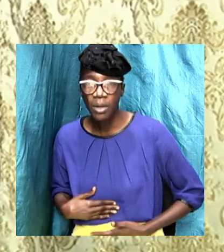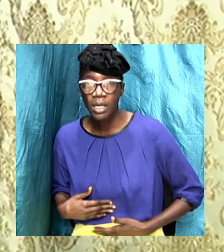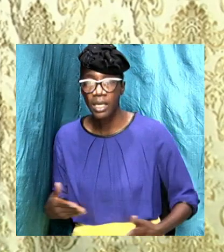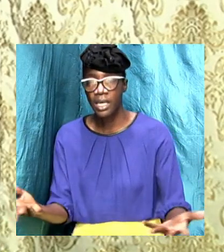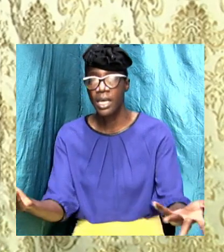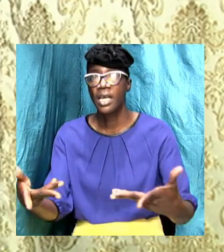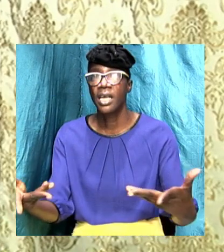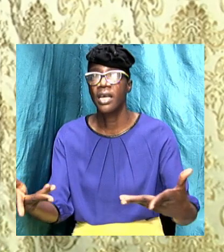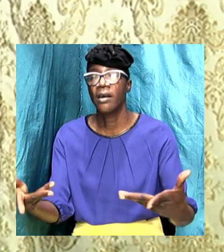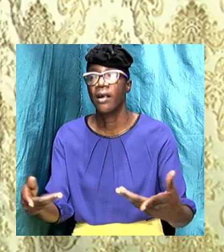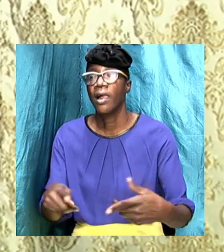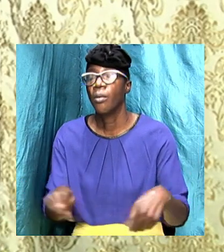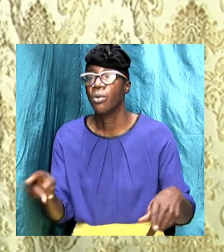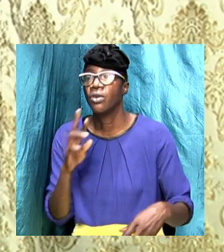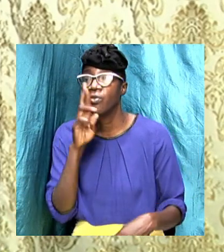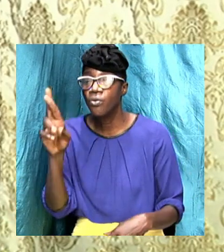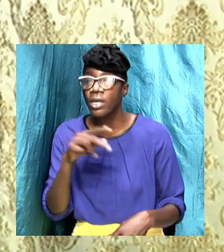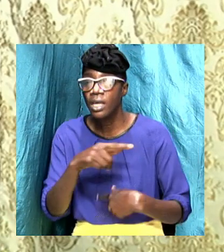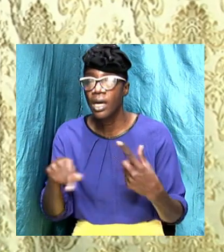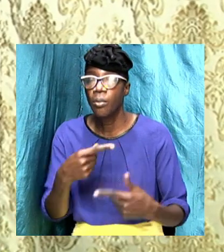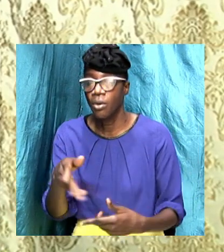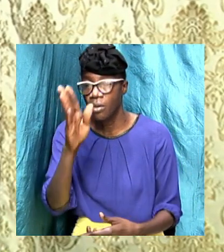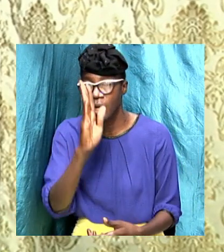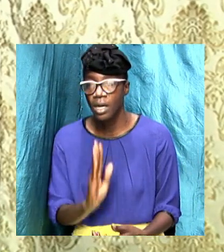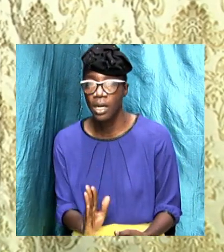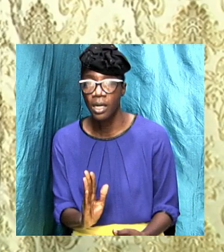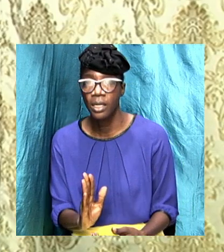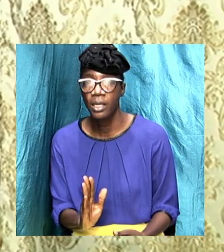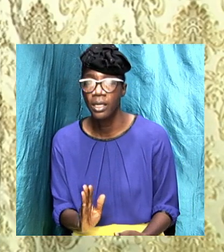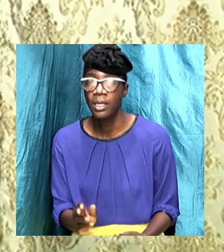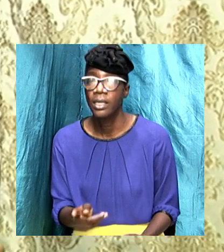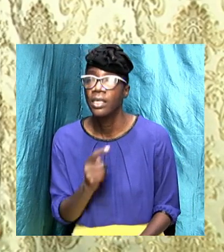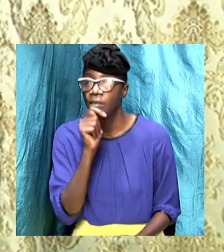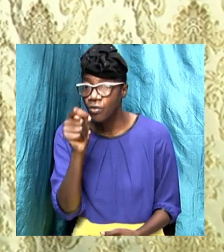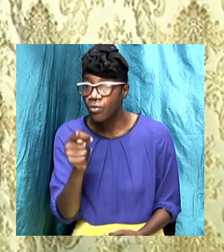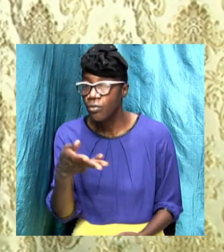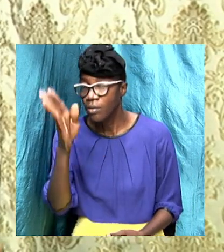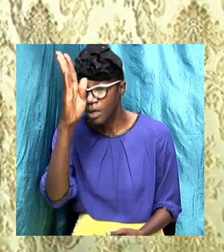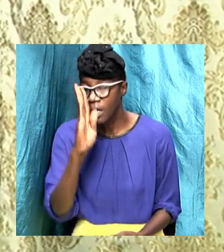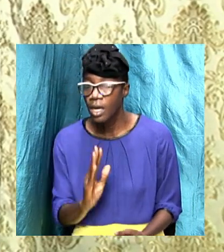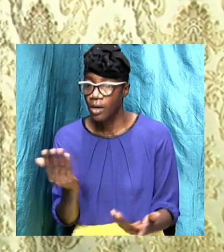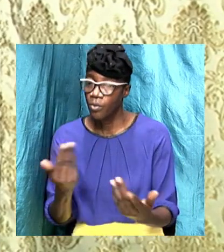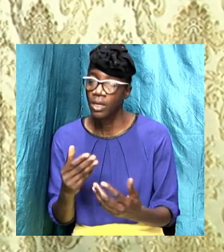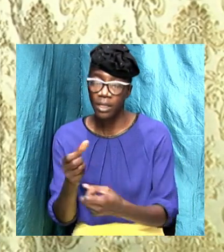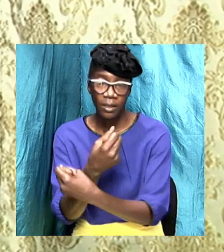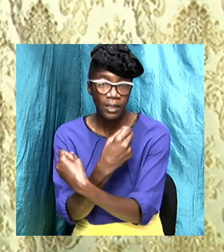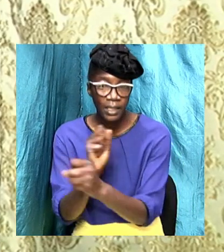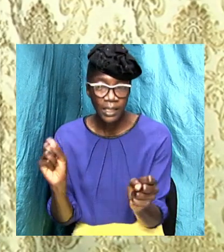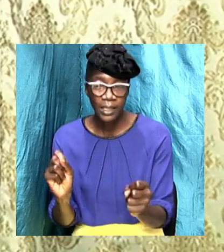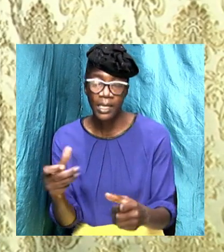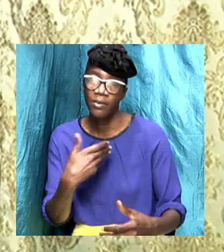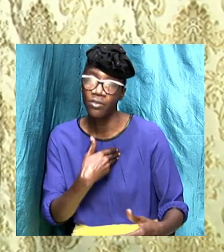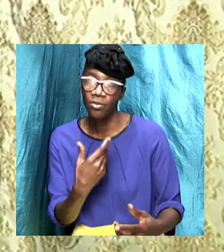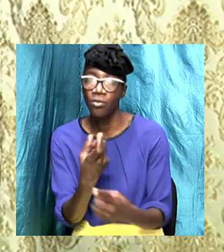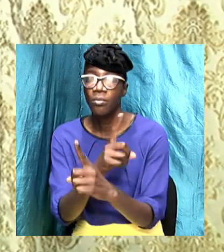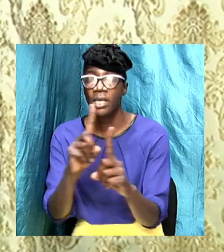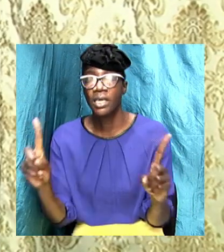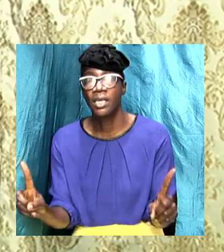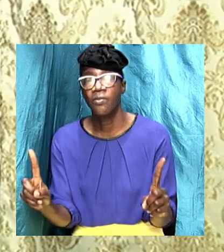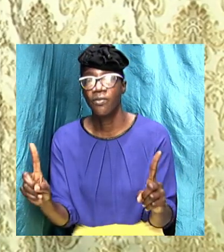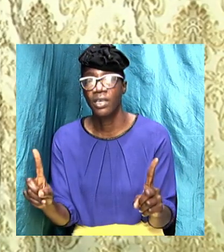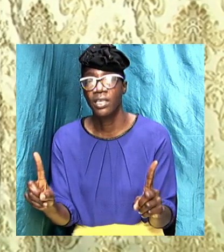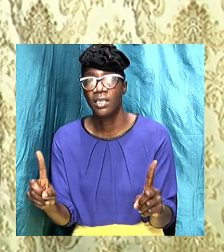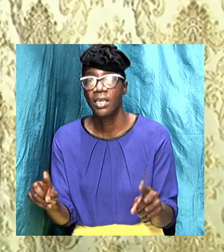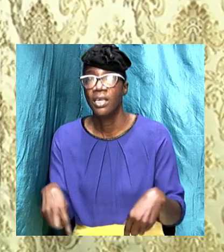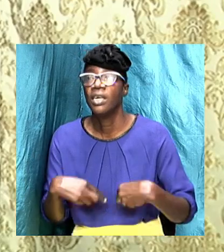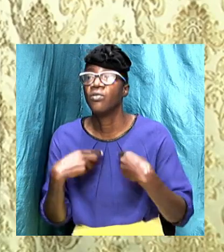here. But, you know, it's really about God. And the fact that God wants to save soul, you know, makes a difference. So as we